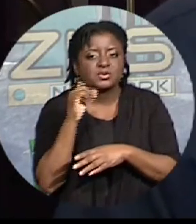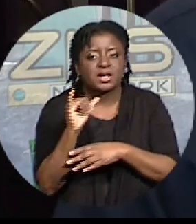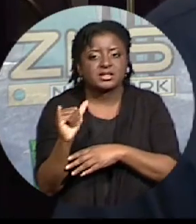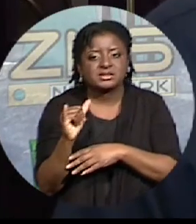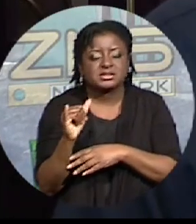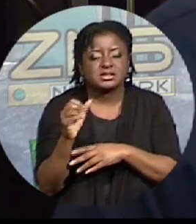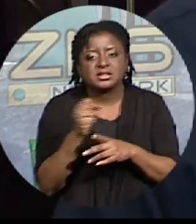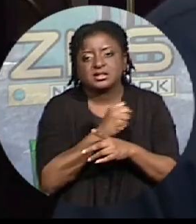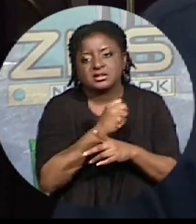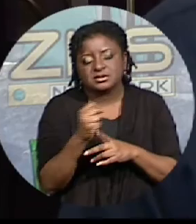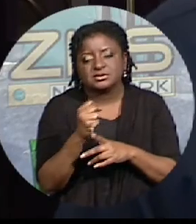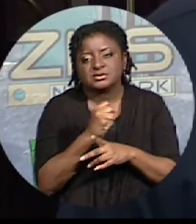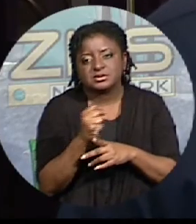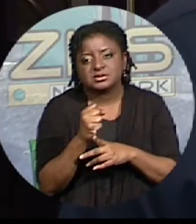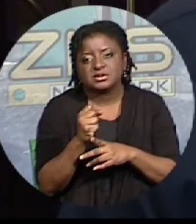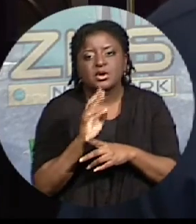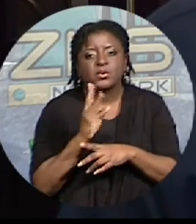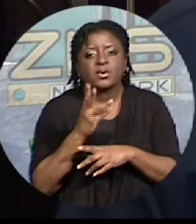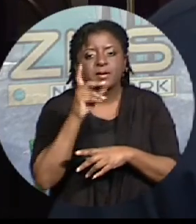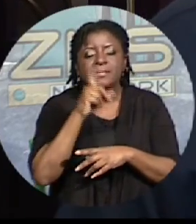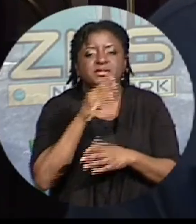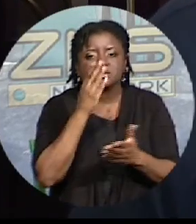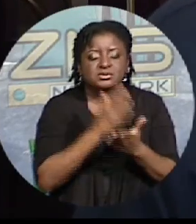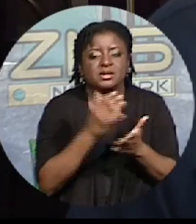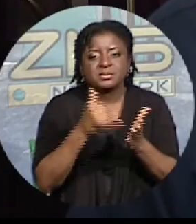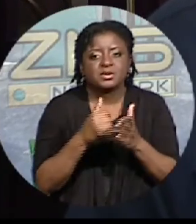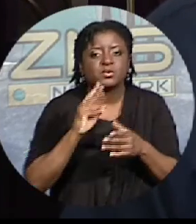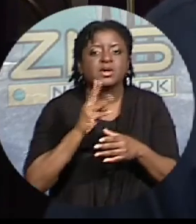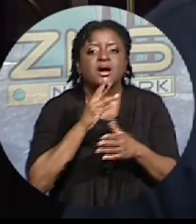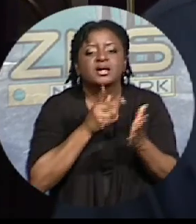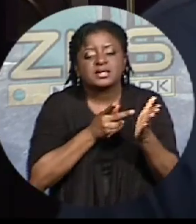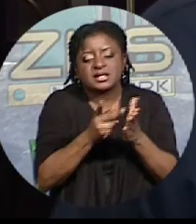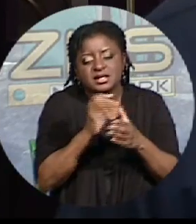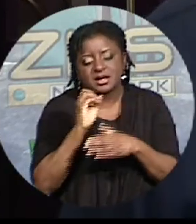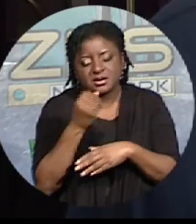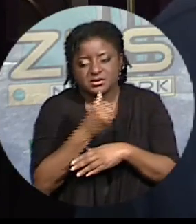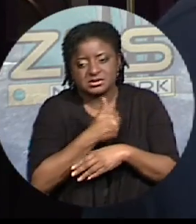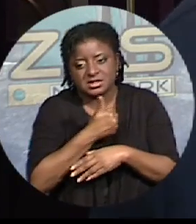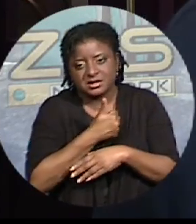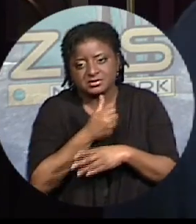exploited. We have to put a stop to this because we're killing ourselves and killing each other.